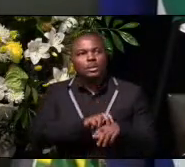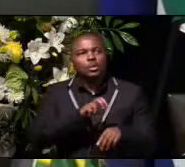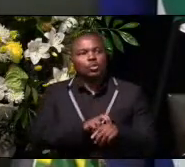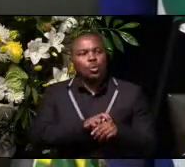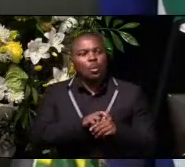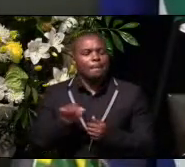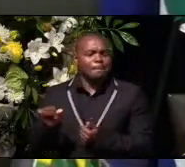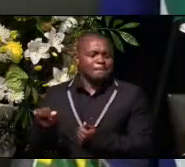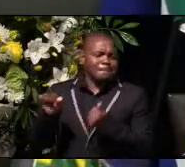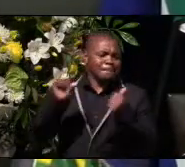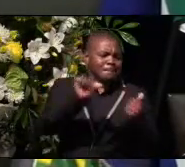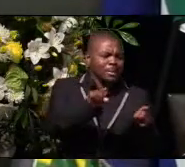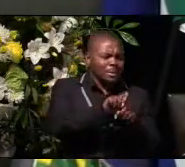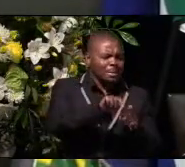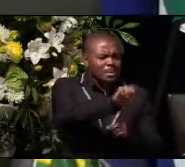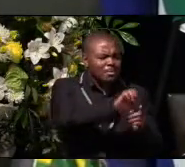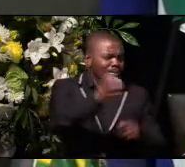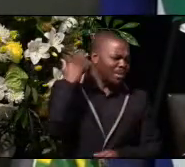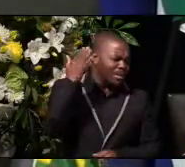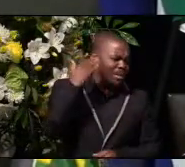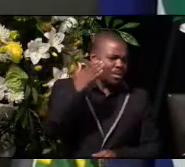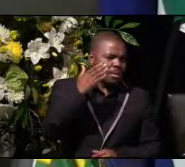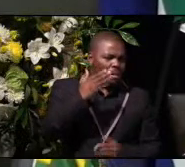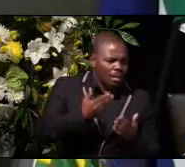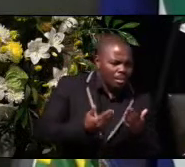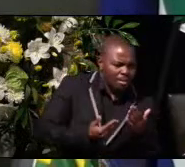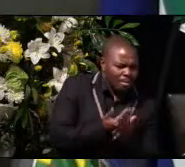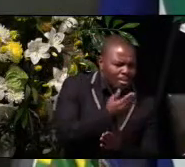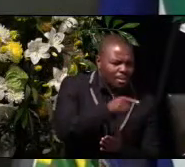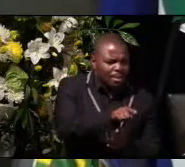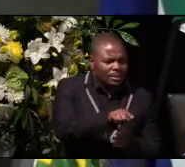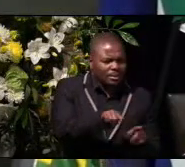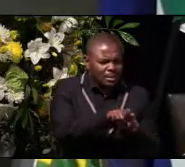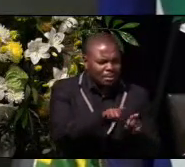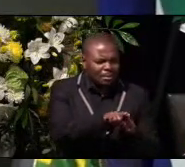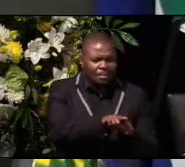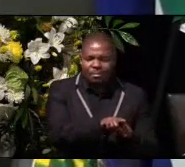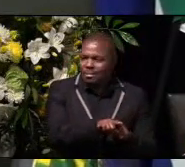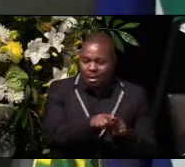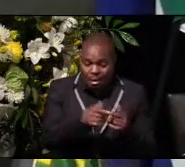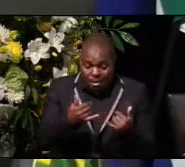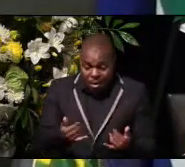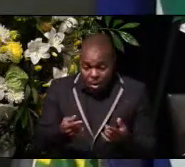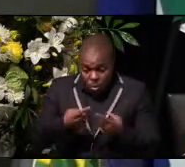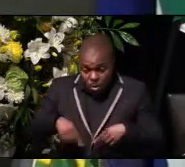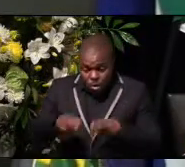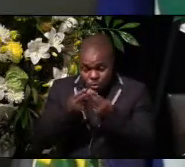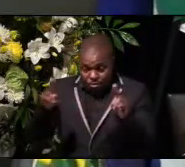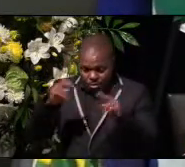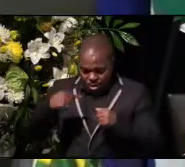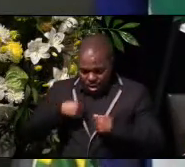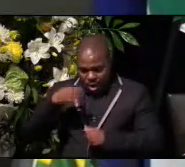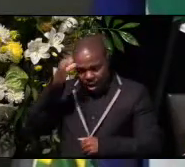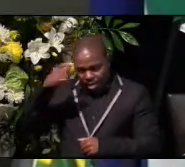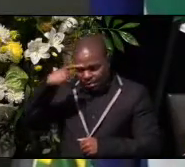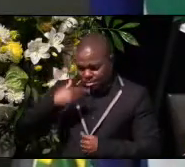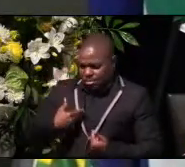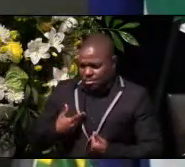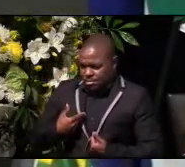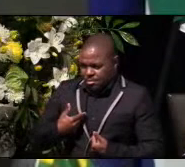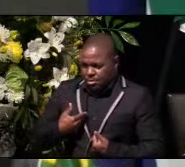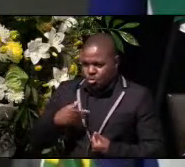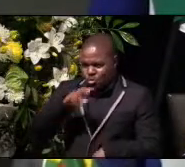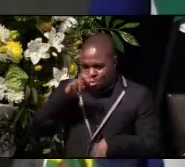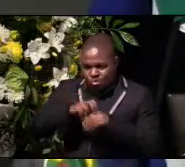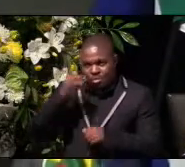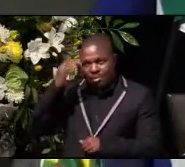to a situation and we want to revive that situation we are here at the universities I'm an academic we must